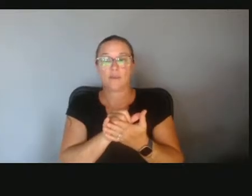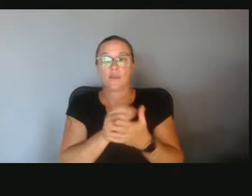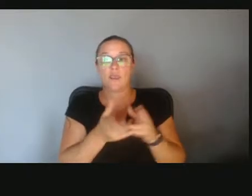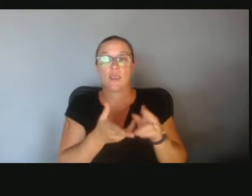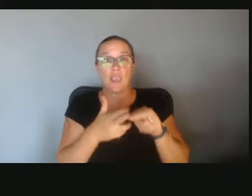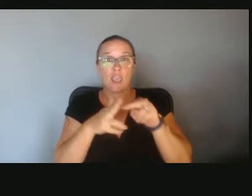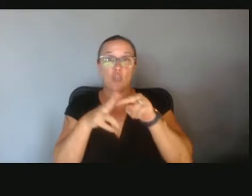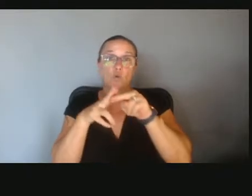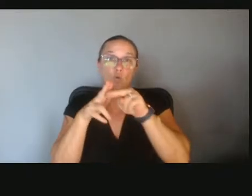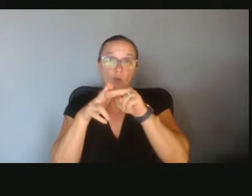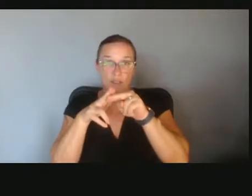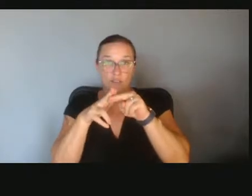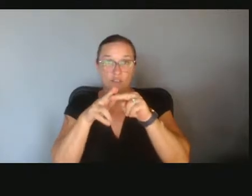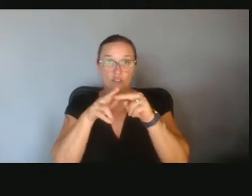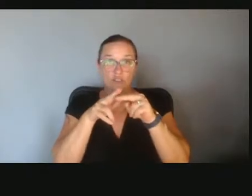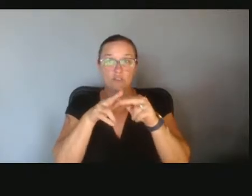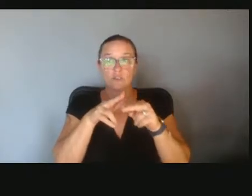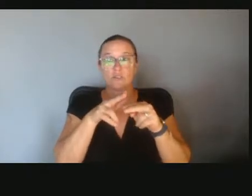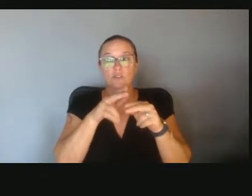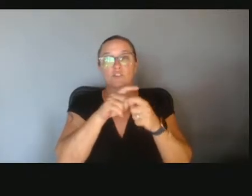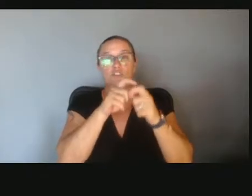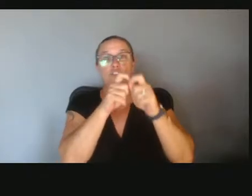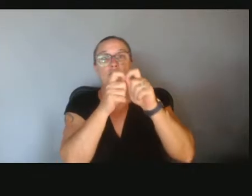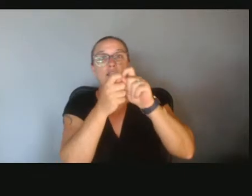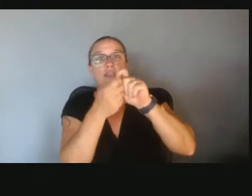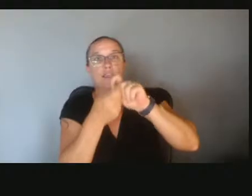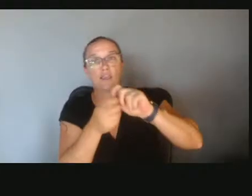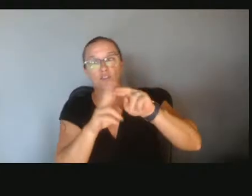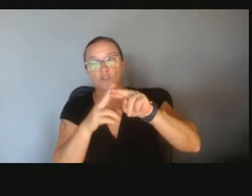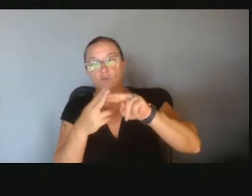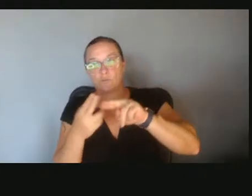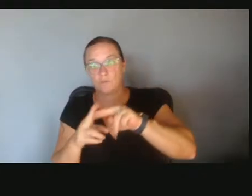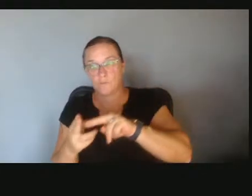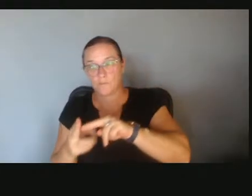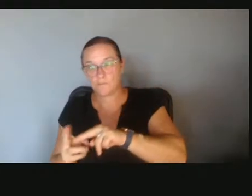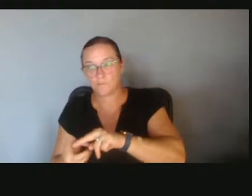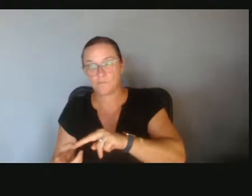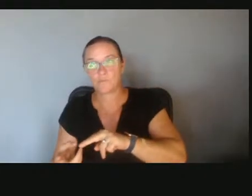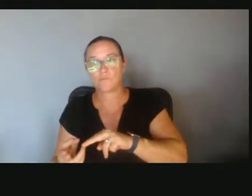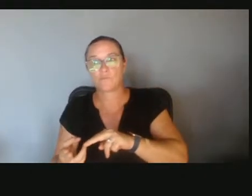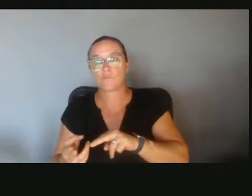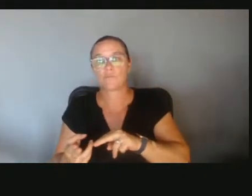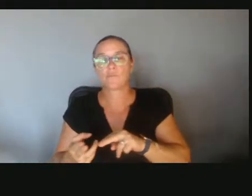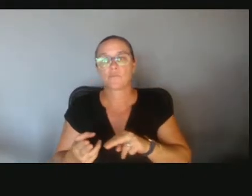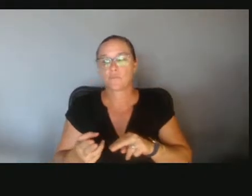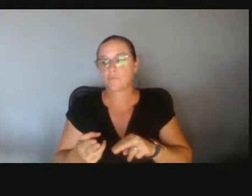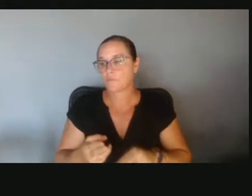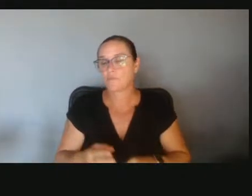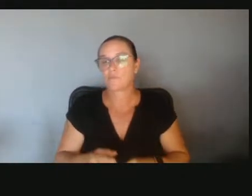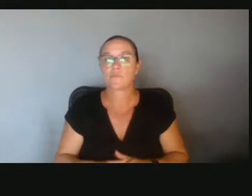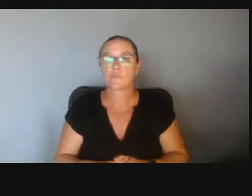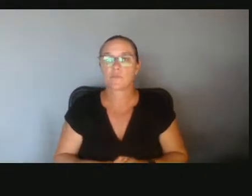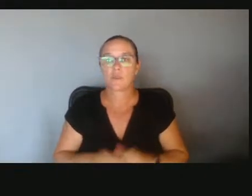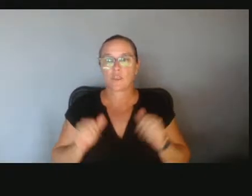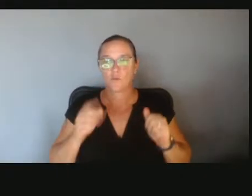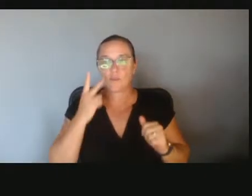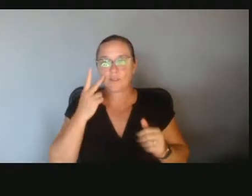increasing volume trend turned around, dropped down, and then came up, and then you can see